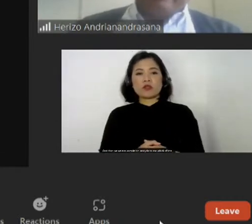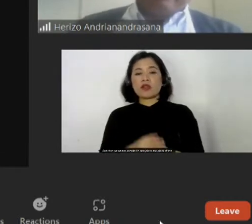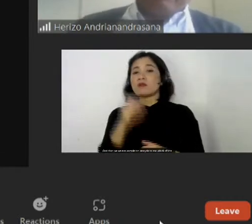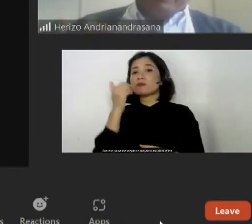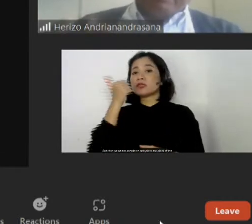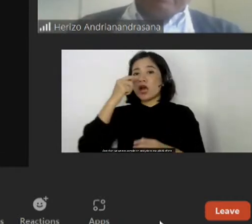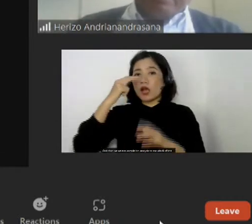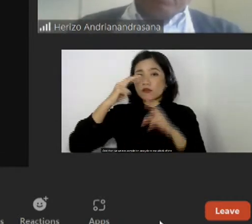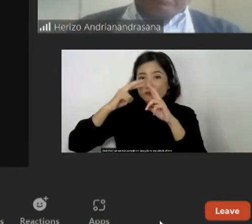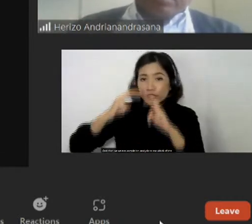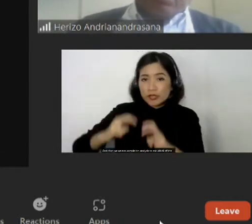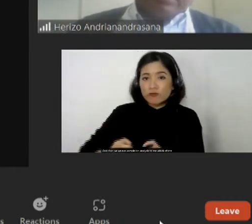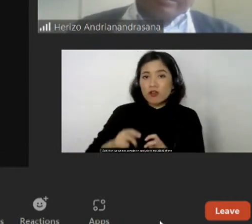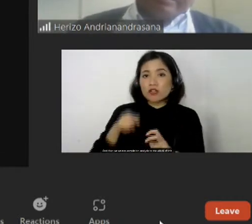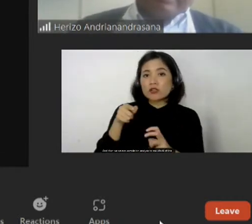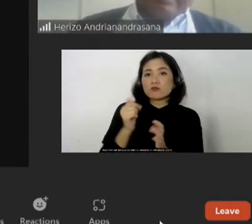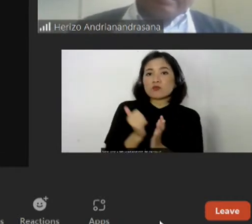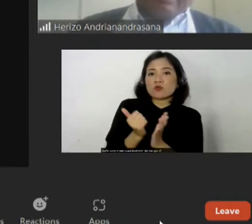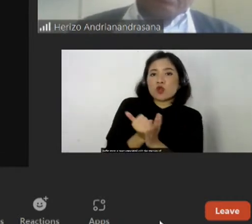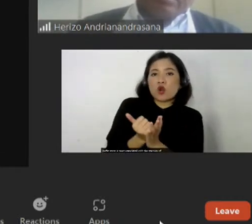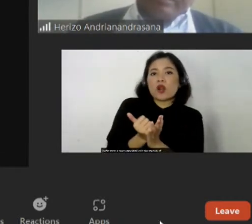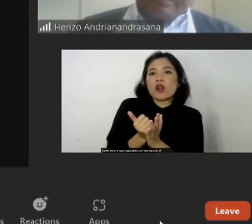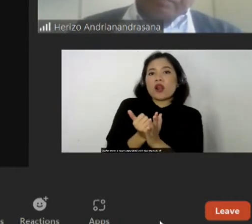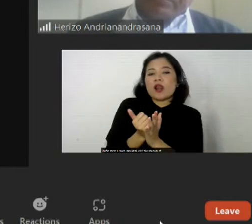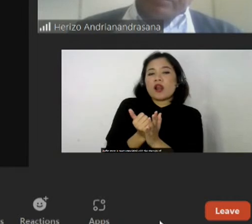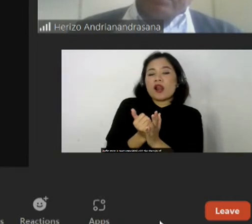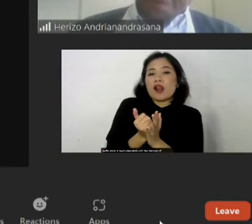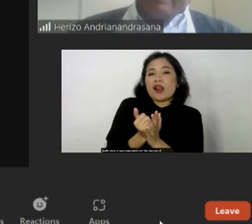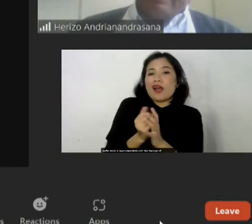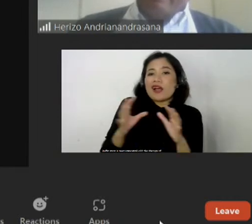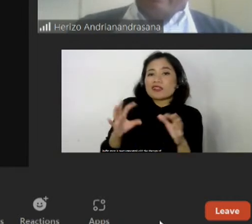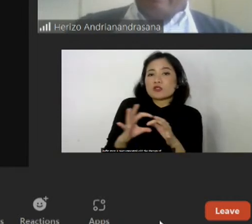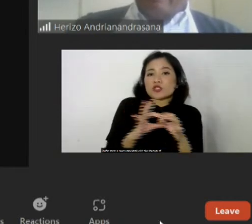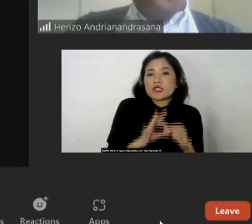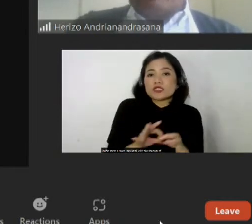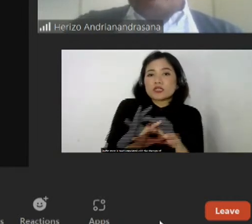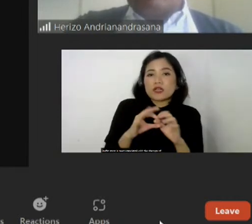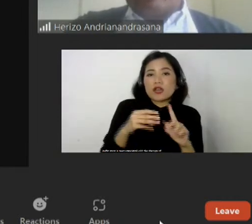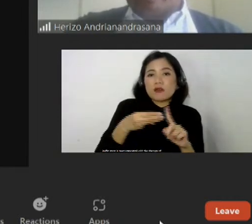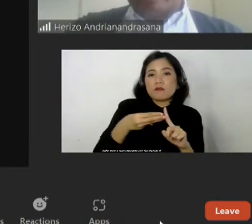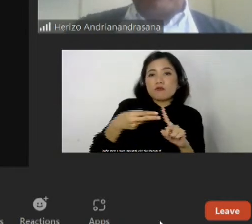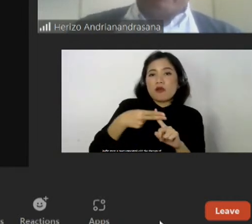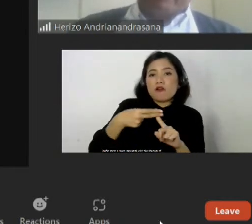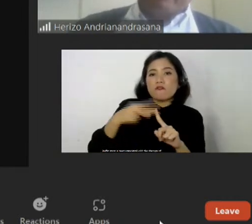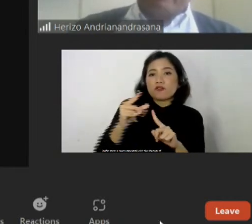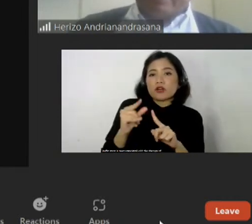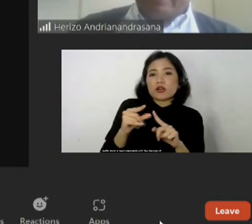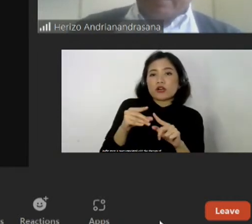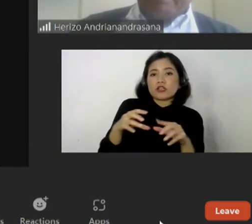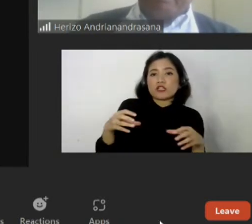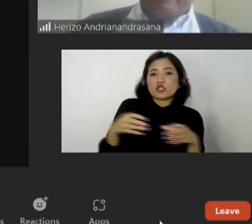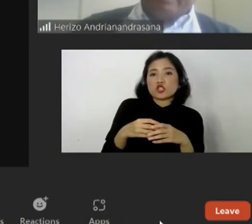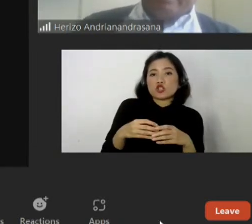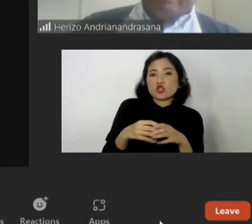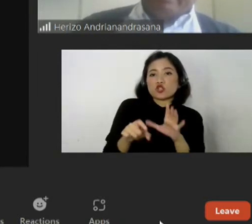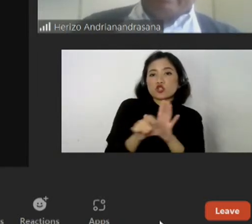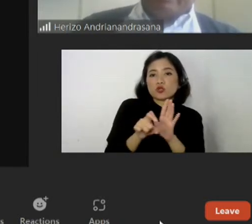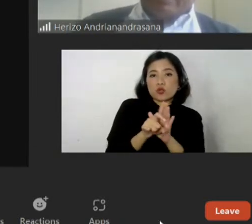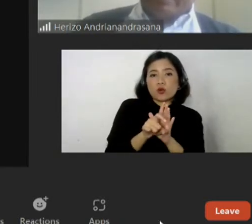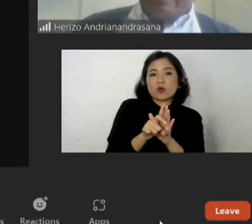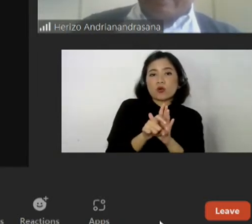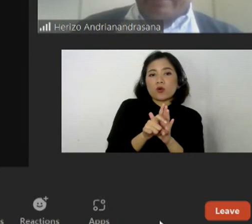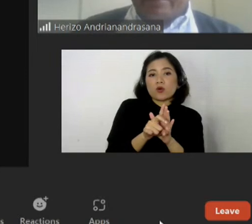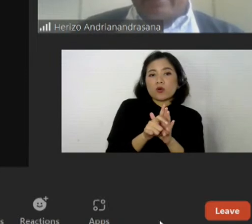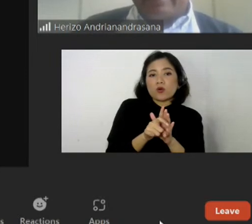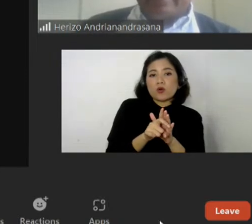identify the most associated buffer zone, for example, the map